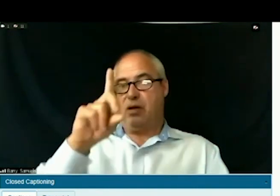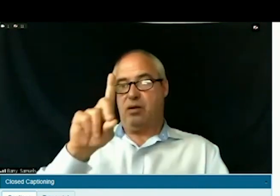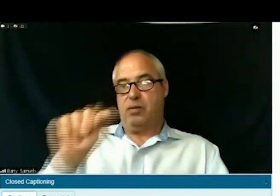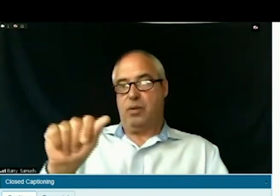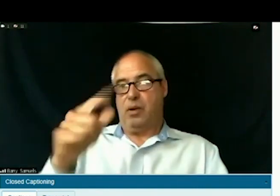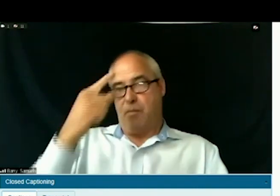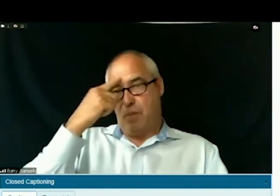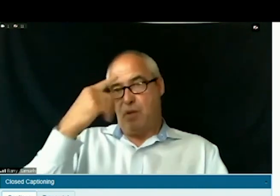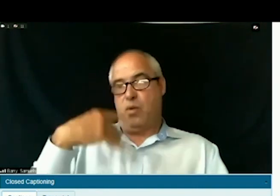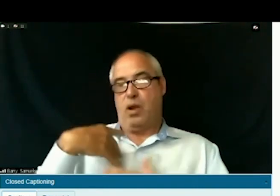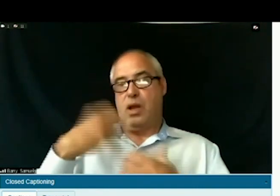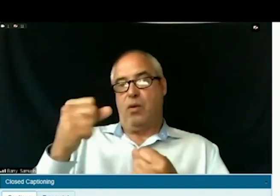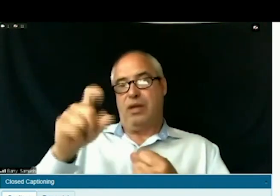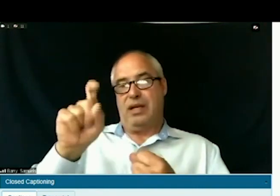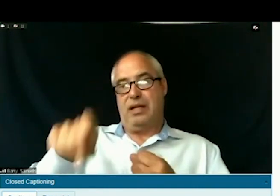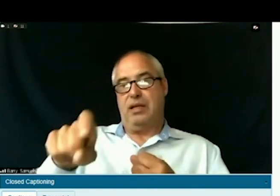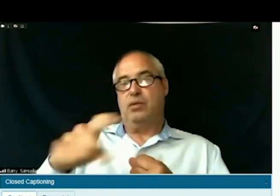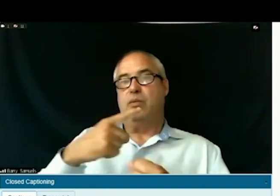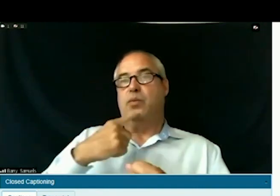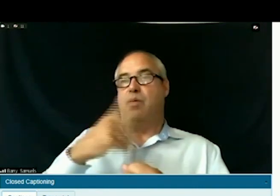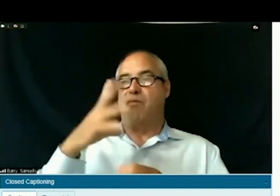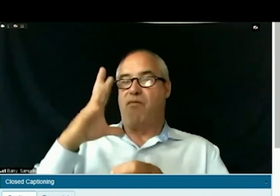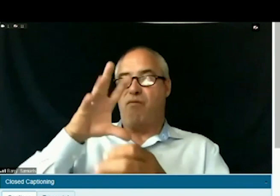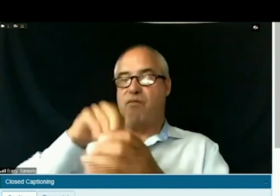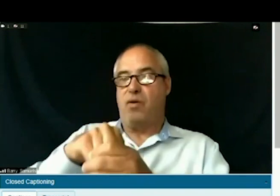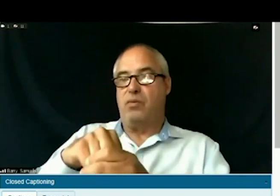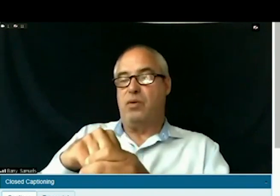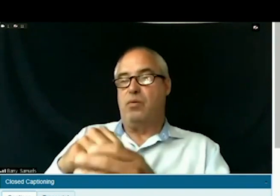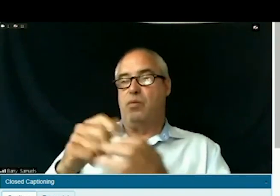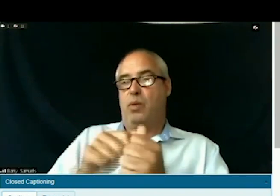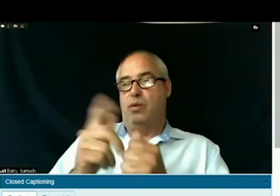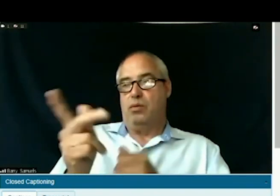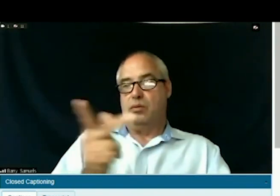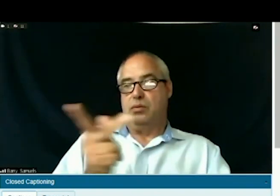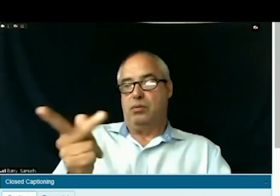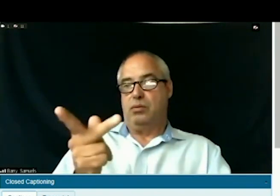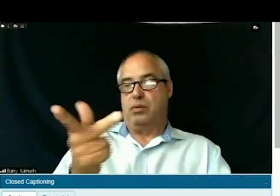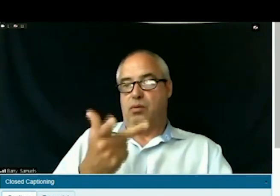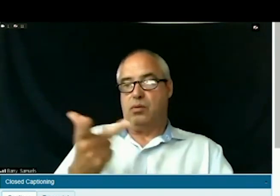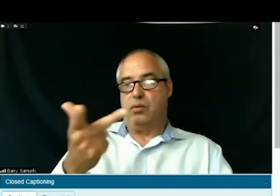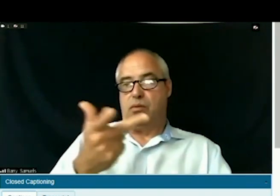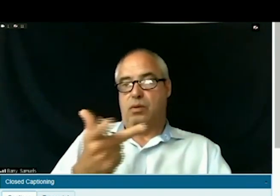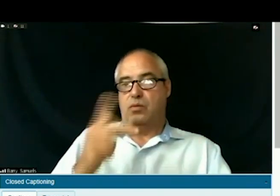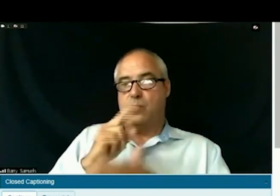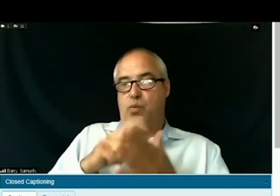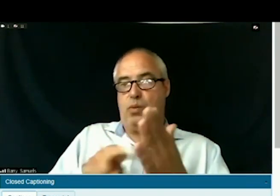health needs. We were engaged in this research together.